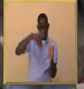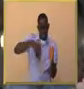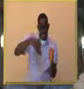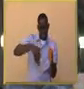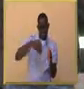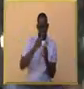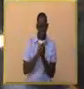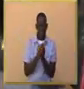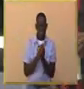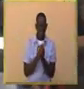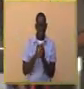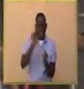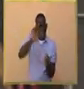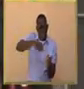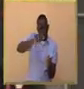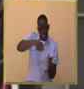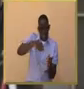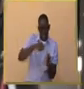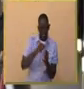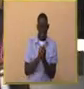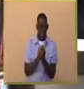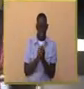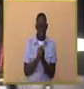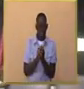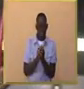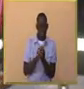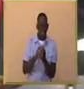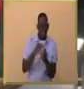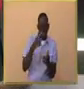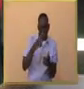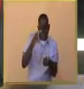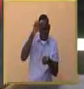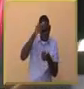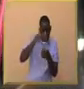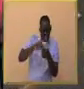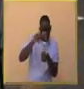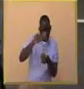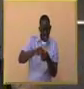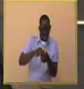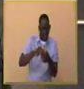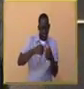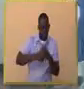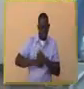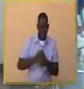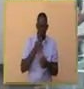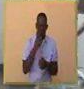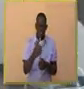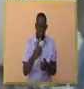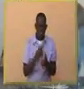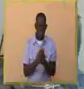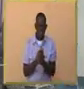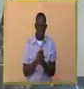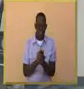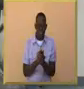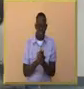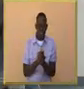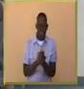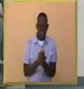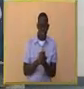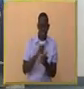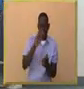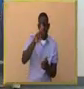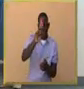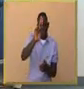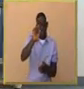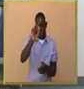Namibians? Yes. And do you remember what the elders told us? Yes, they are called the UNTAG, and they